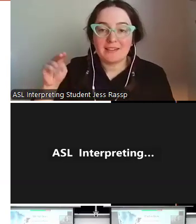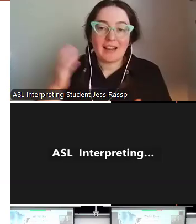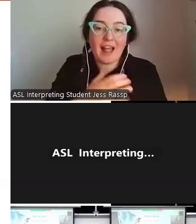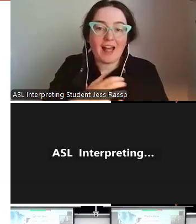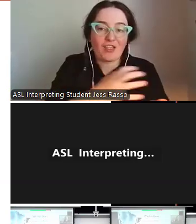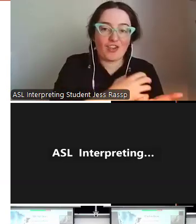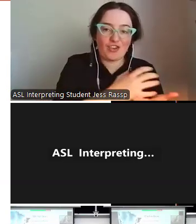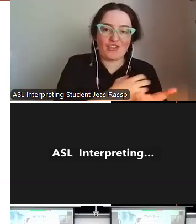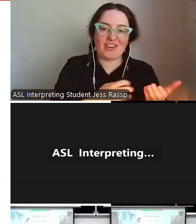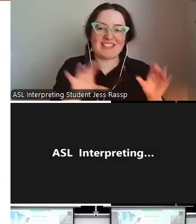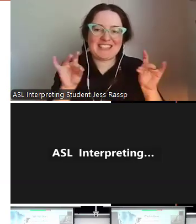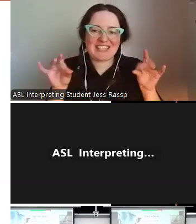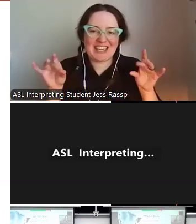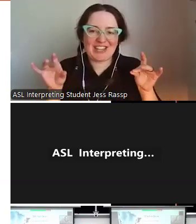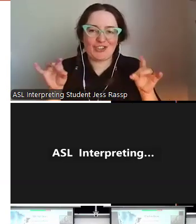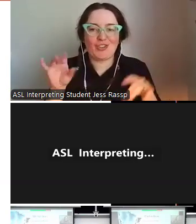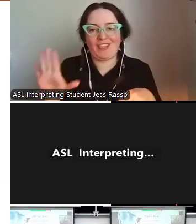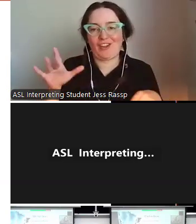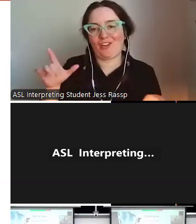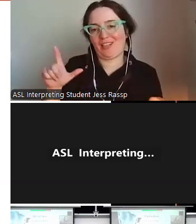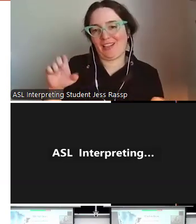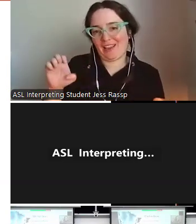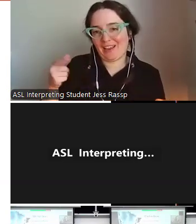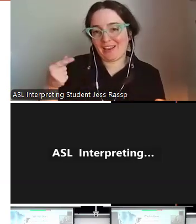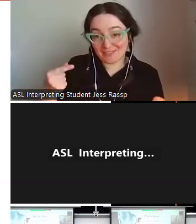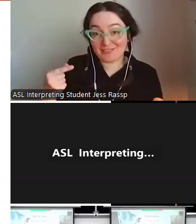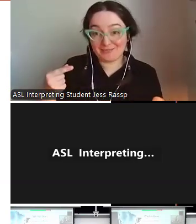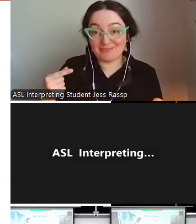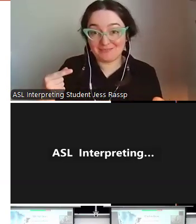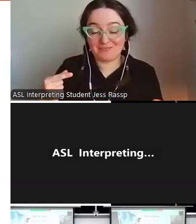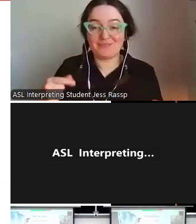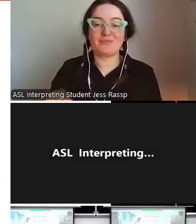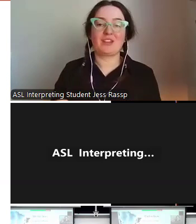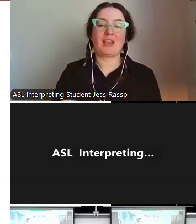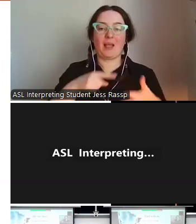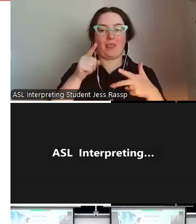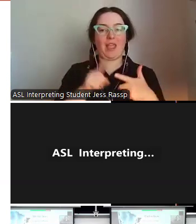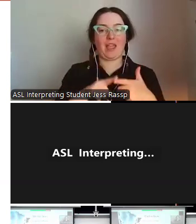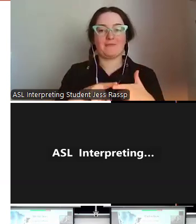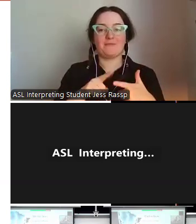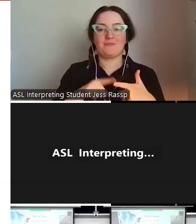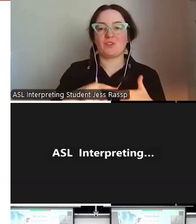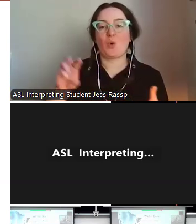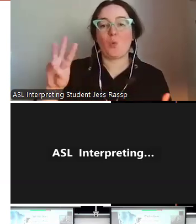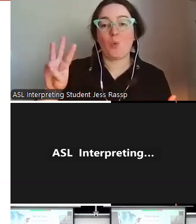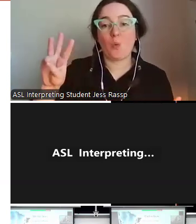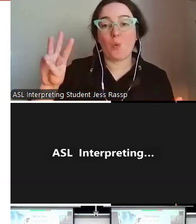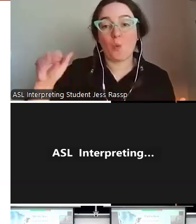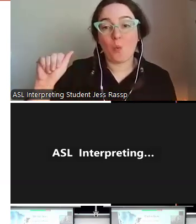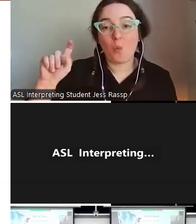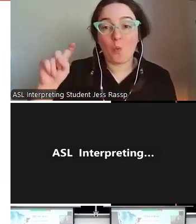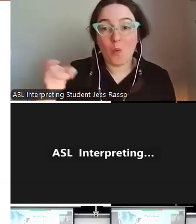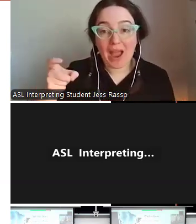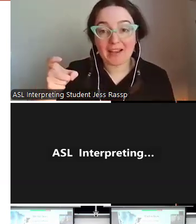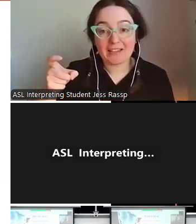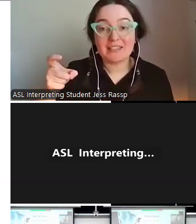wax production is interesting. Can you decrease that a little bit? It's kind of in the way. Yeah,